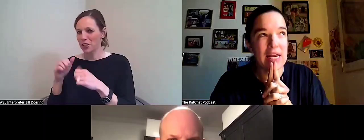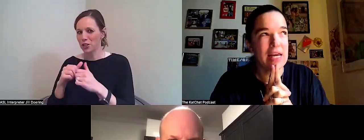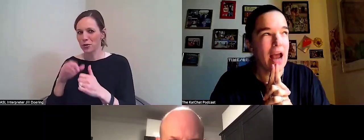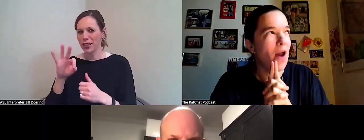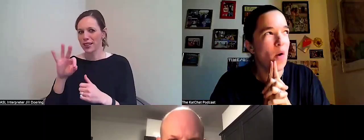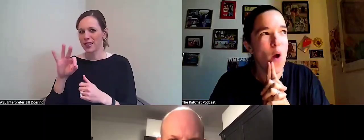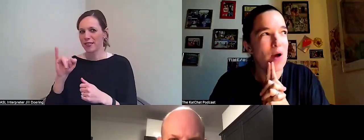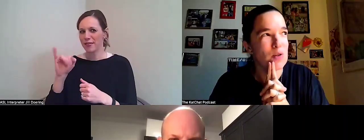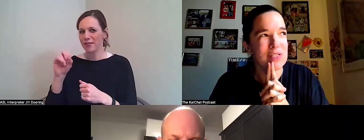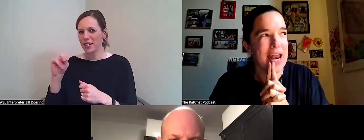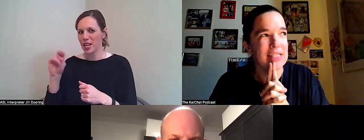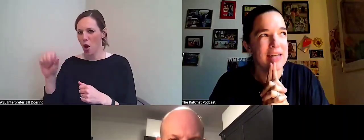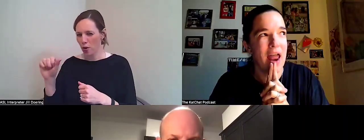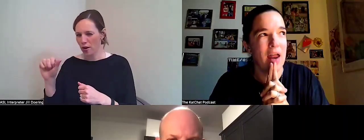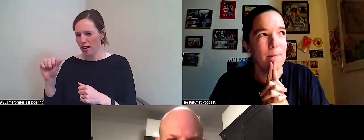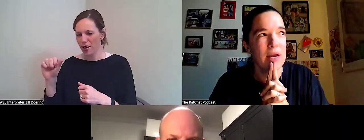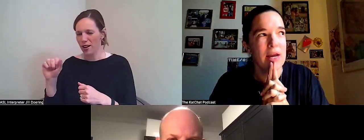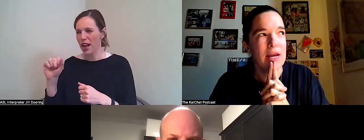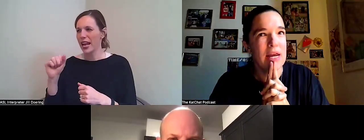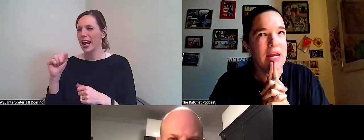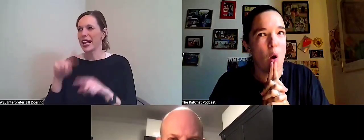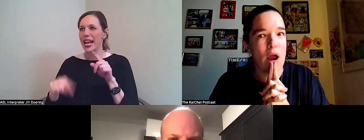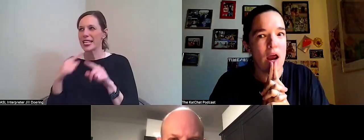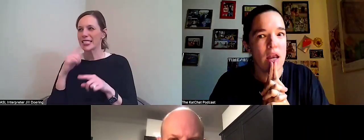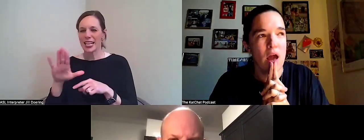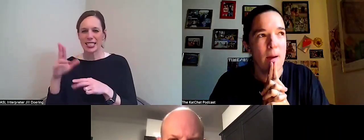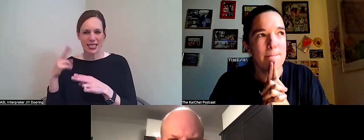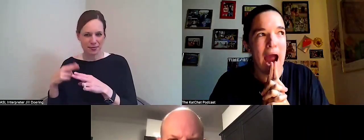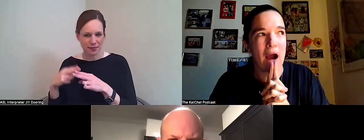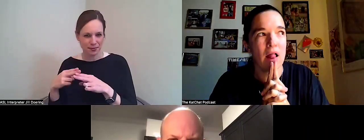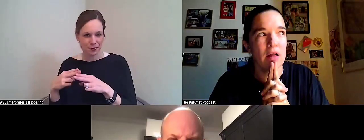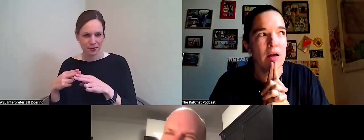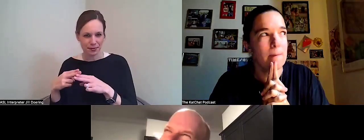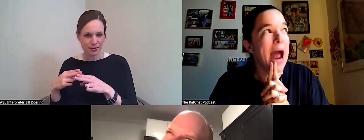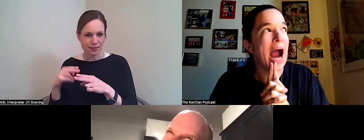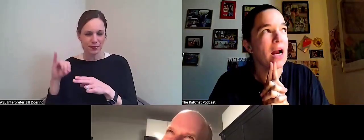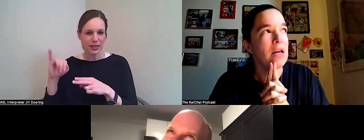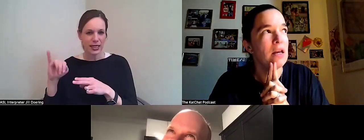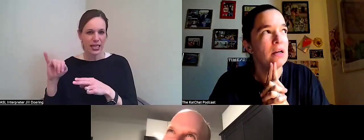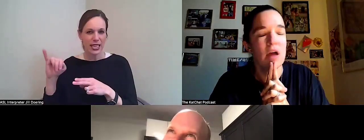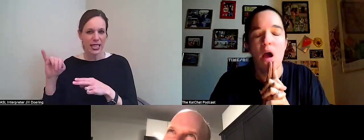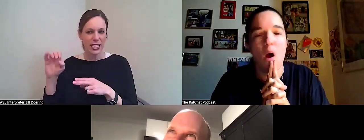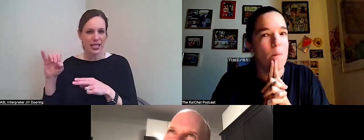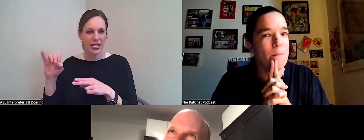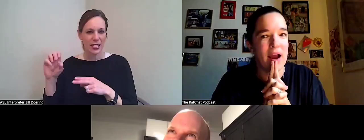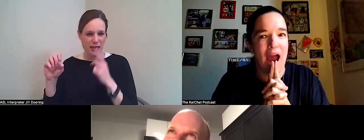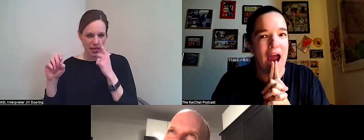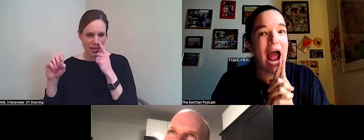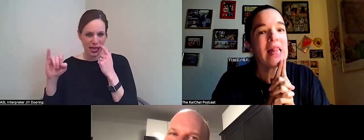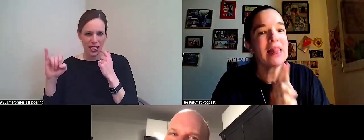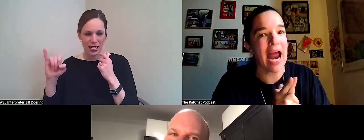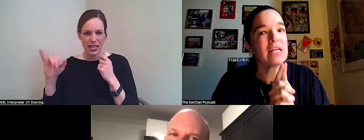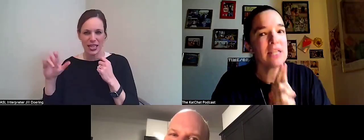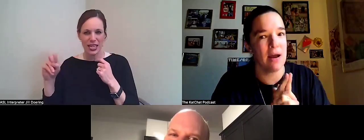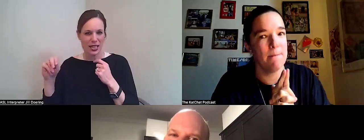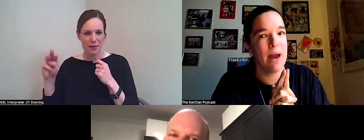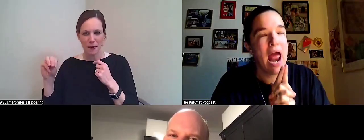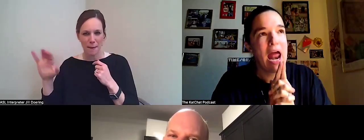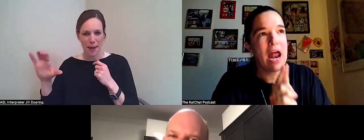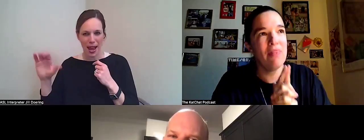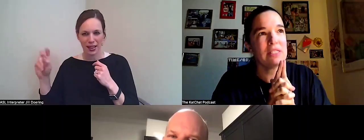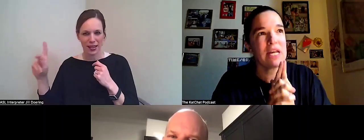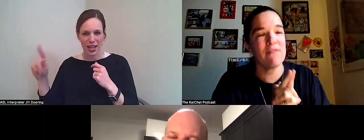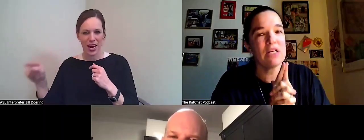and I don't know how to say his name. Ewan Macken. Oh my God, I liked